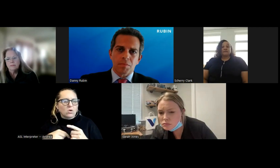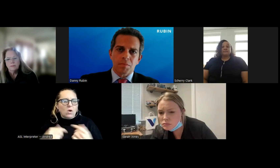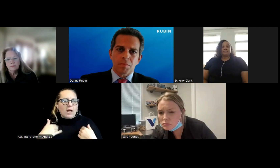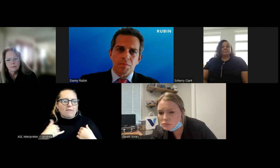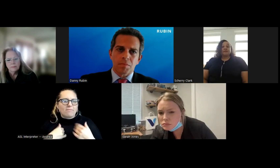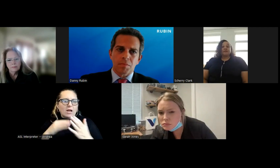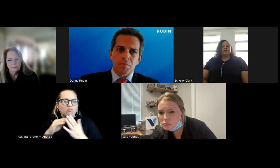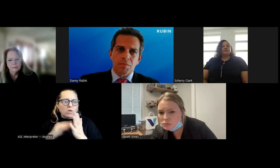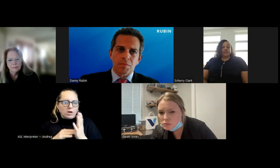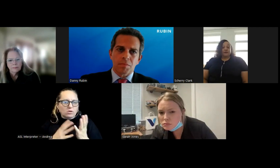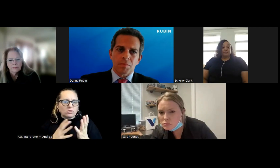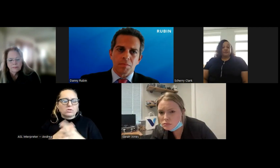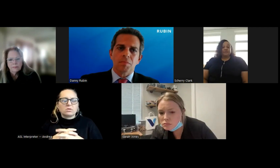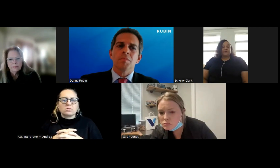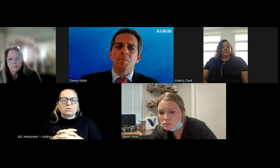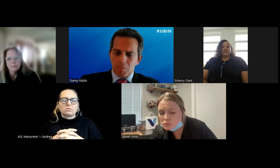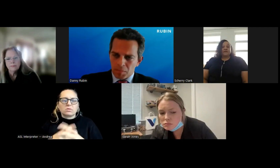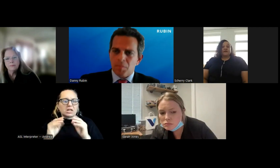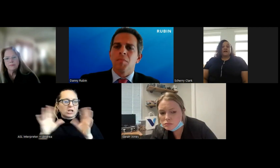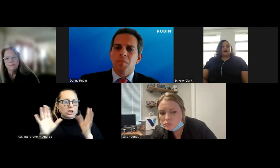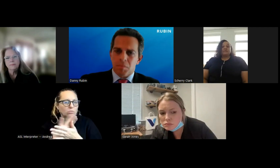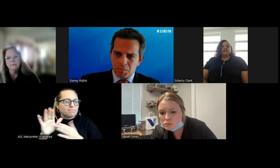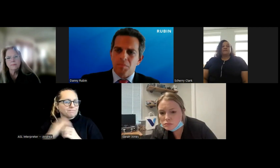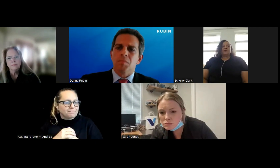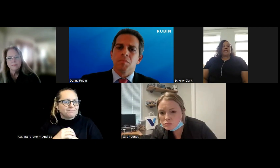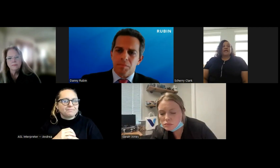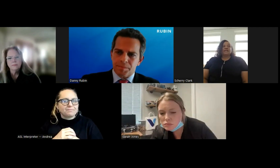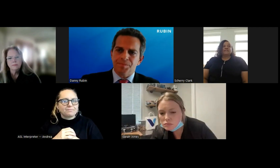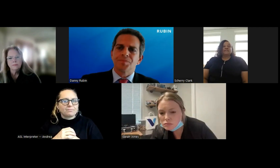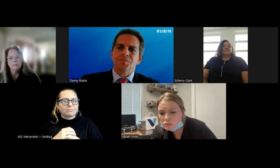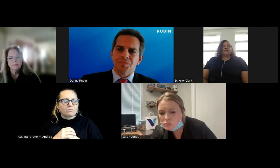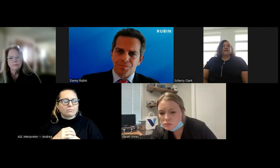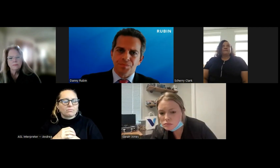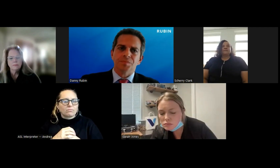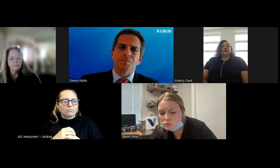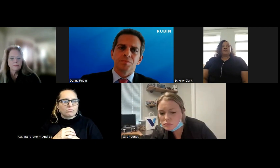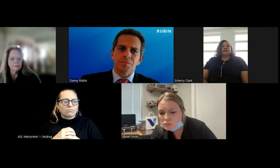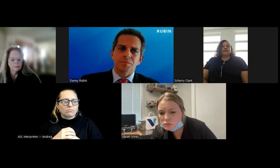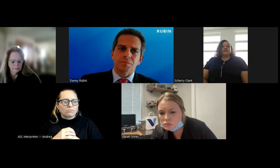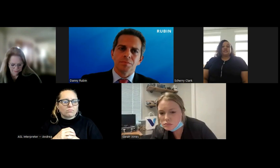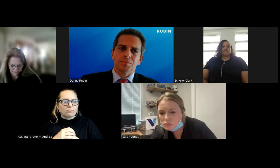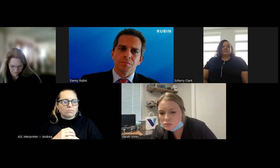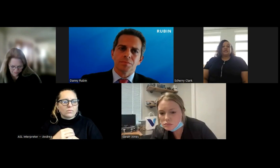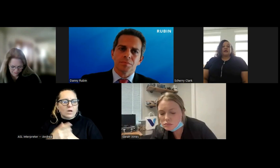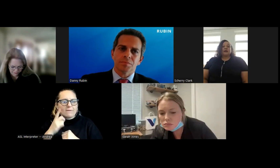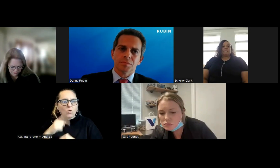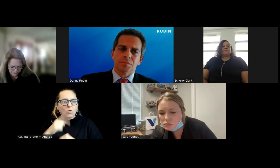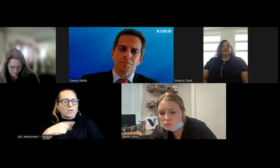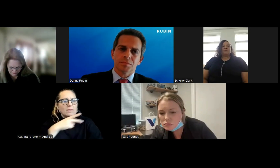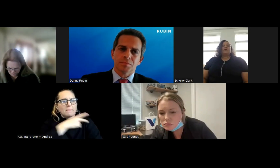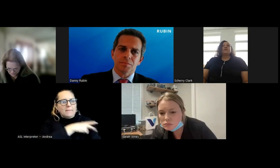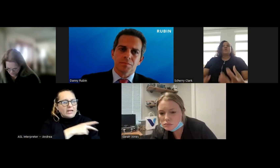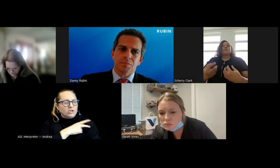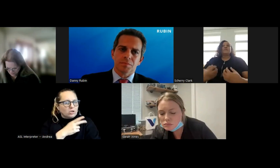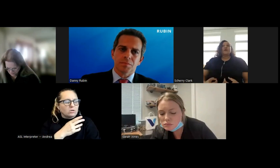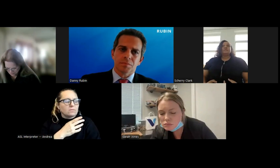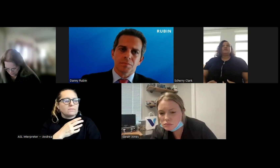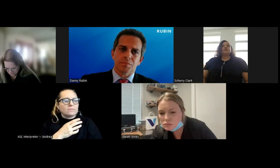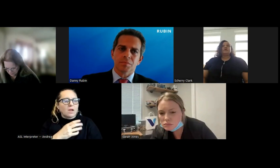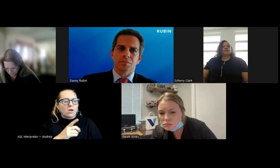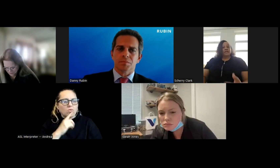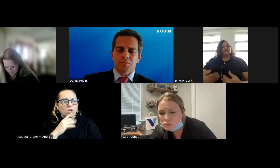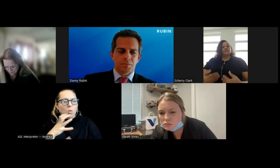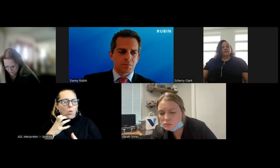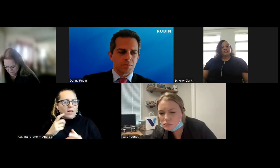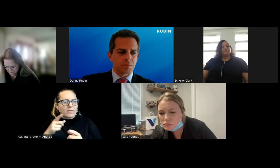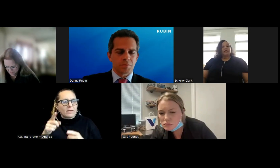records clear. As far as the patient, I really want them to